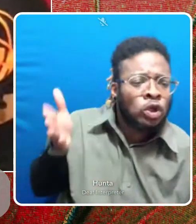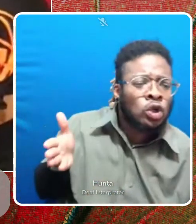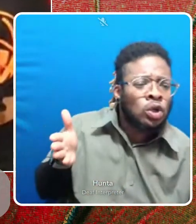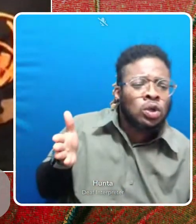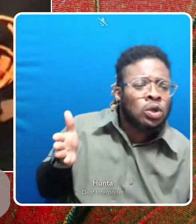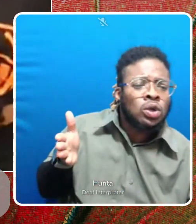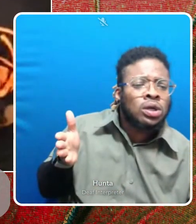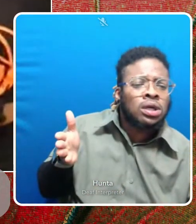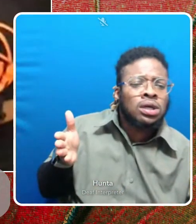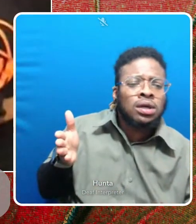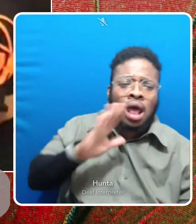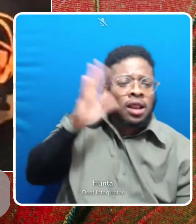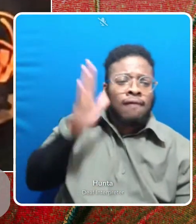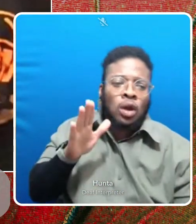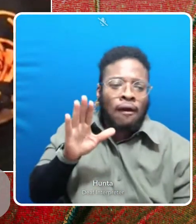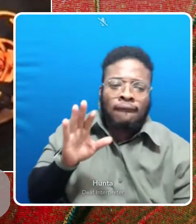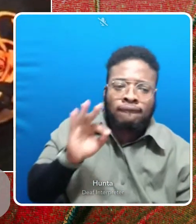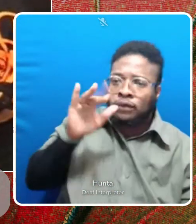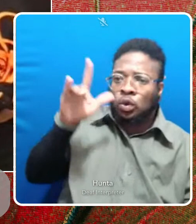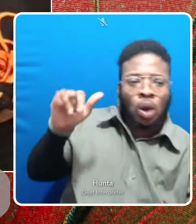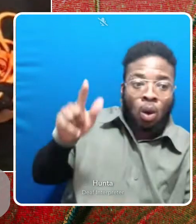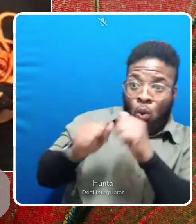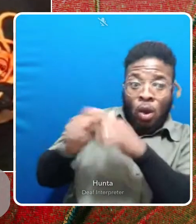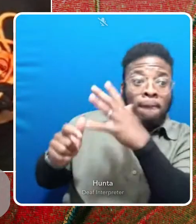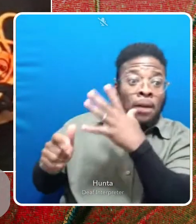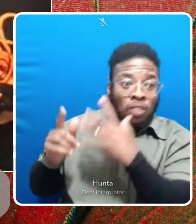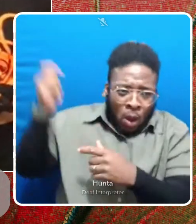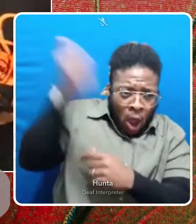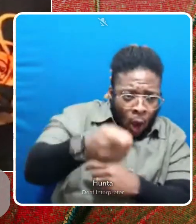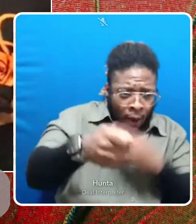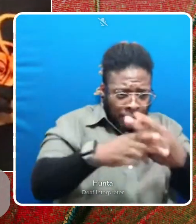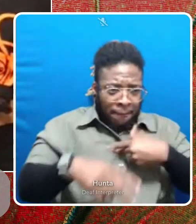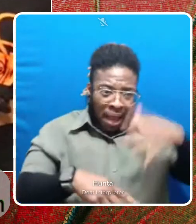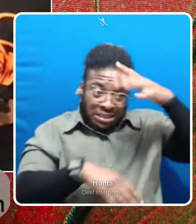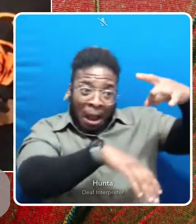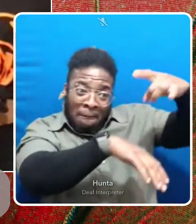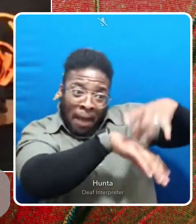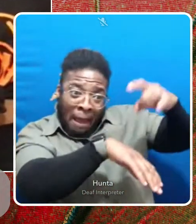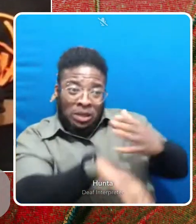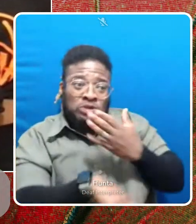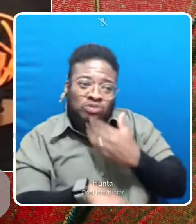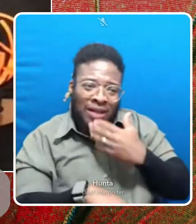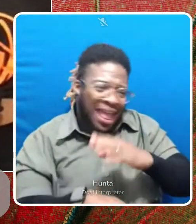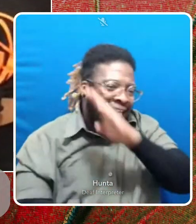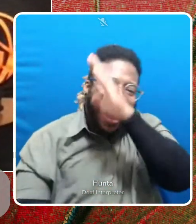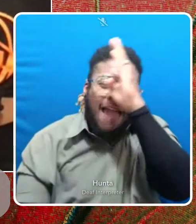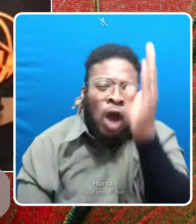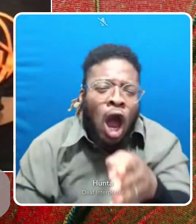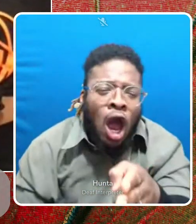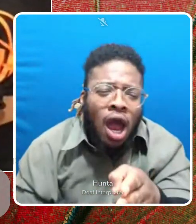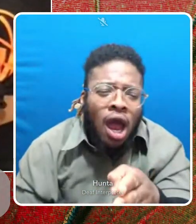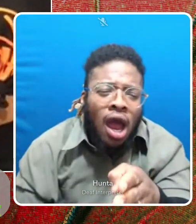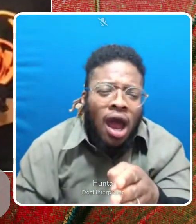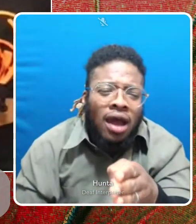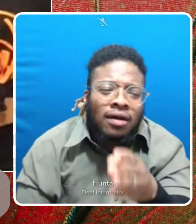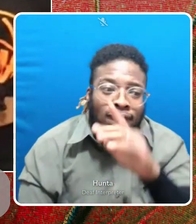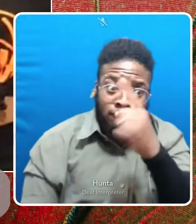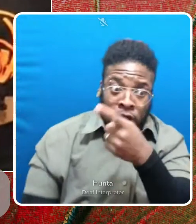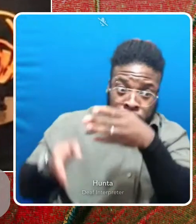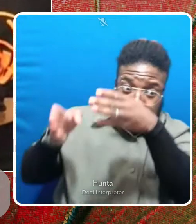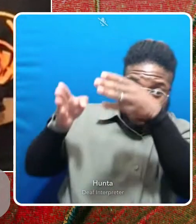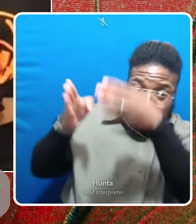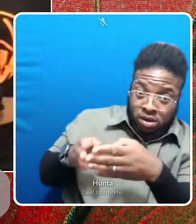never called me pumpkin. I was a weed in his garden, stuck in the fabric that made me. He was the first to make me feel unworthy. Next